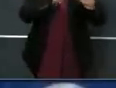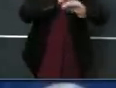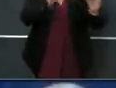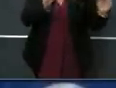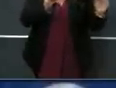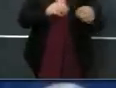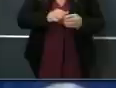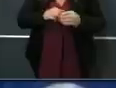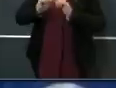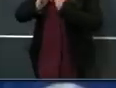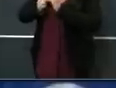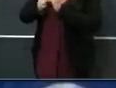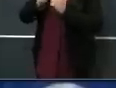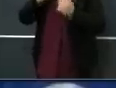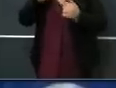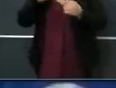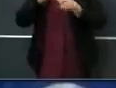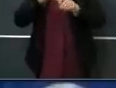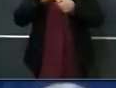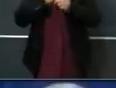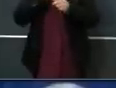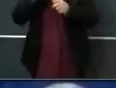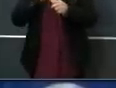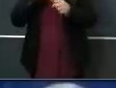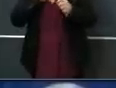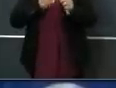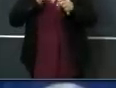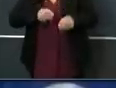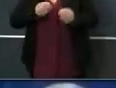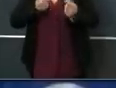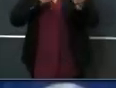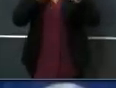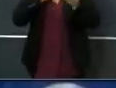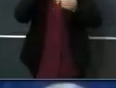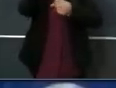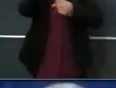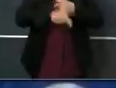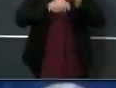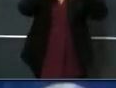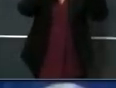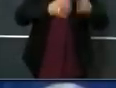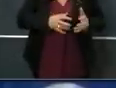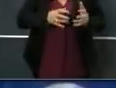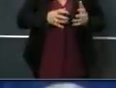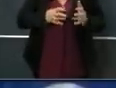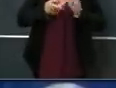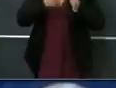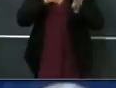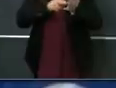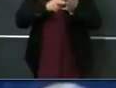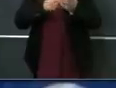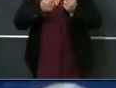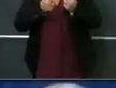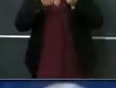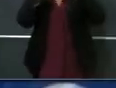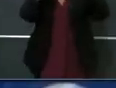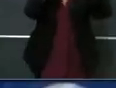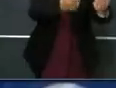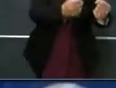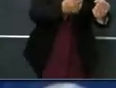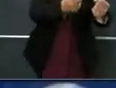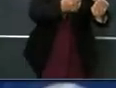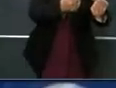strategies around that to address those issues. And we do it by time, meaning is it a 30-minute commute, is it a 60-minute